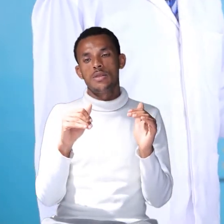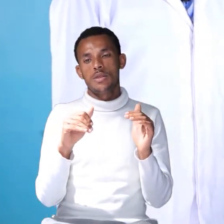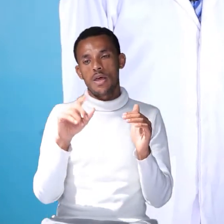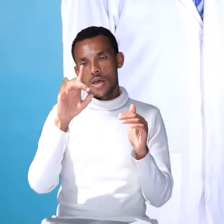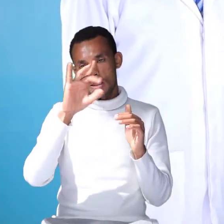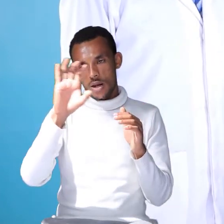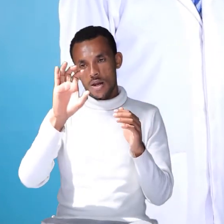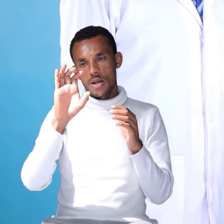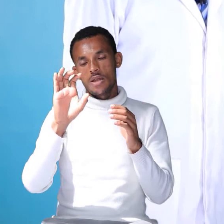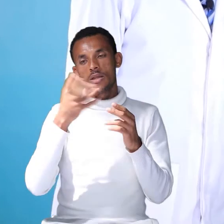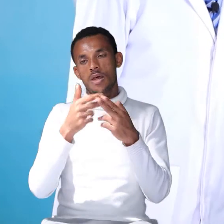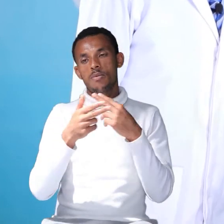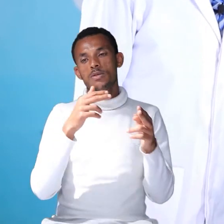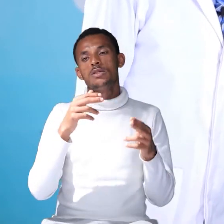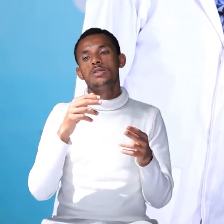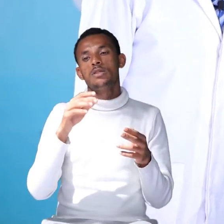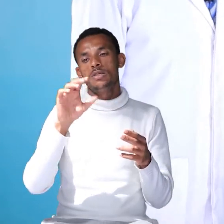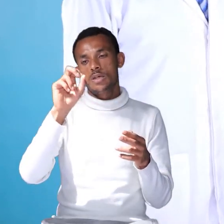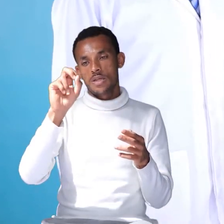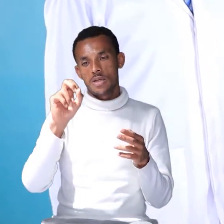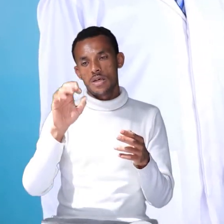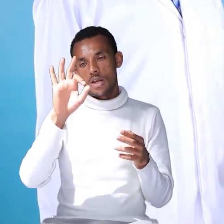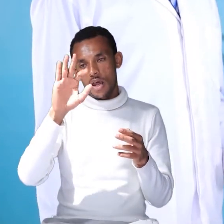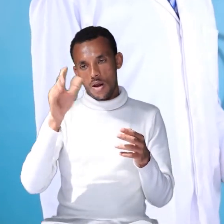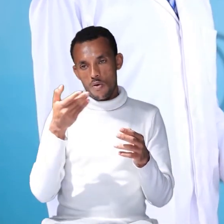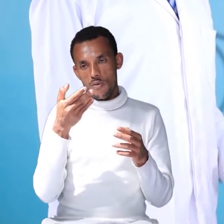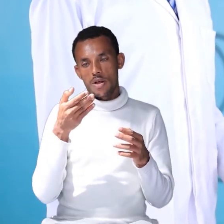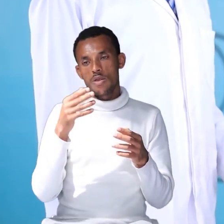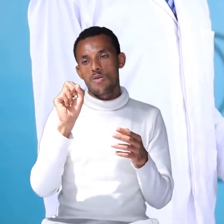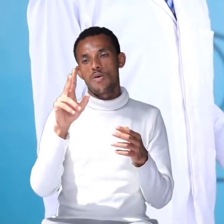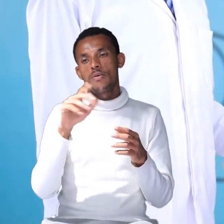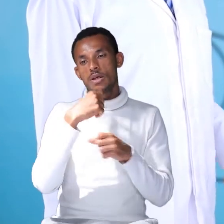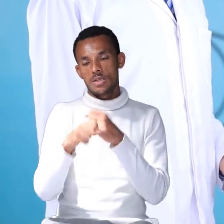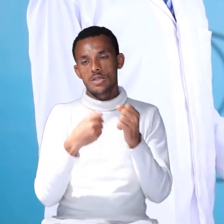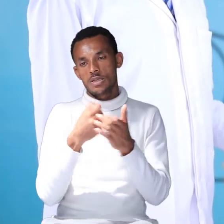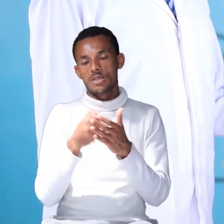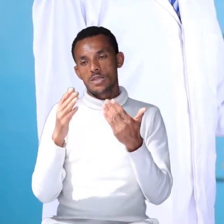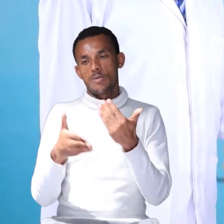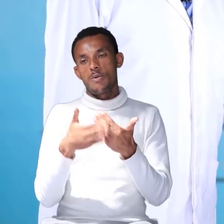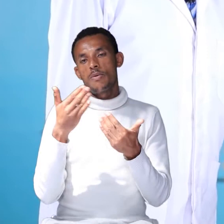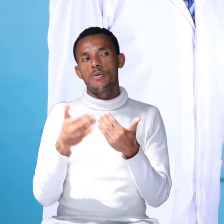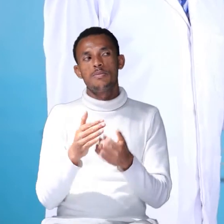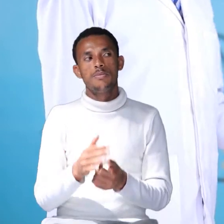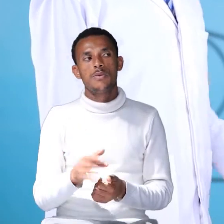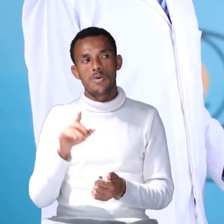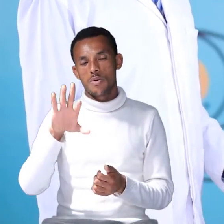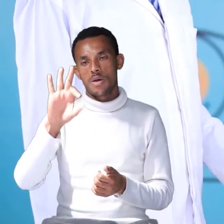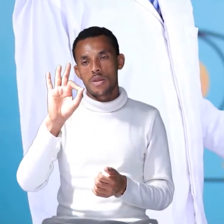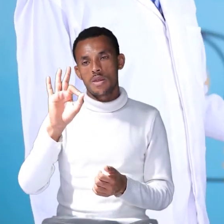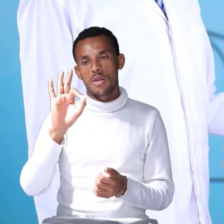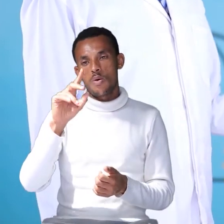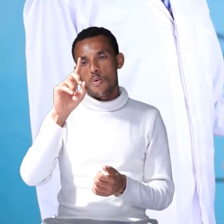amount 1,800 times 13% multiplied by the year. 9 over 12 years. When this one is